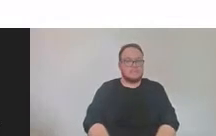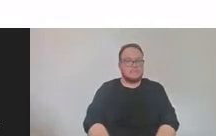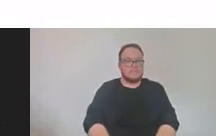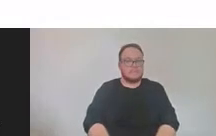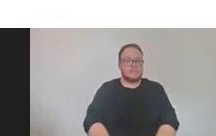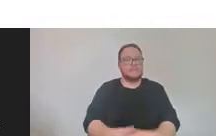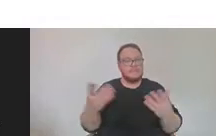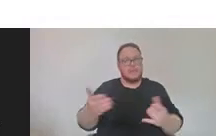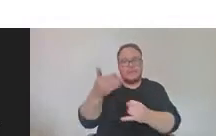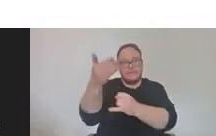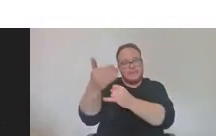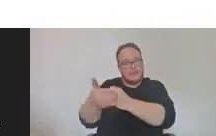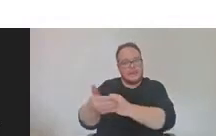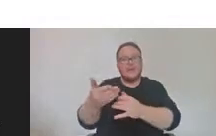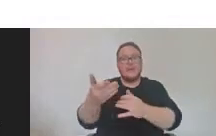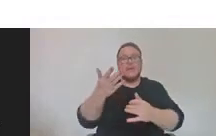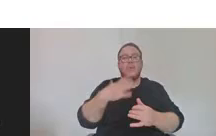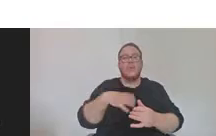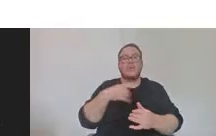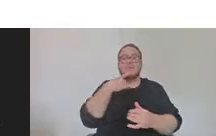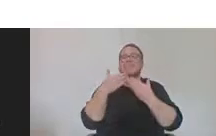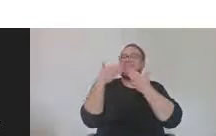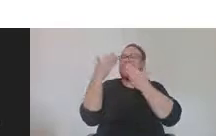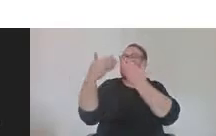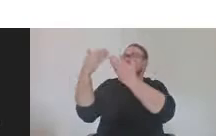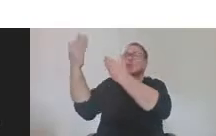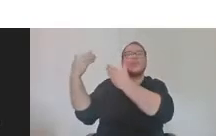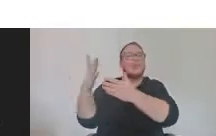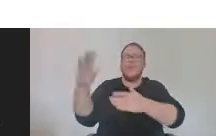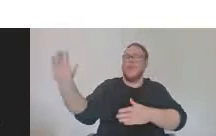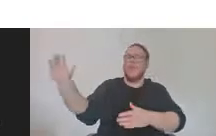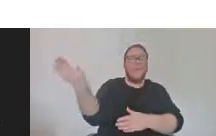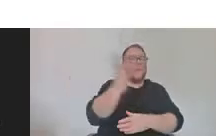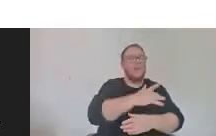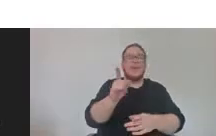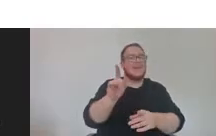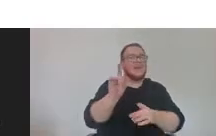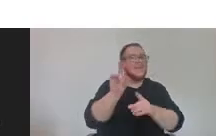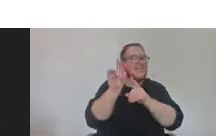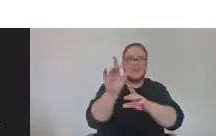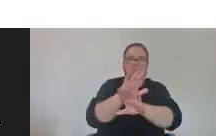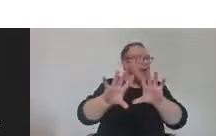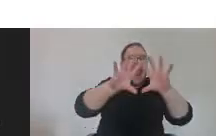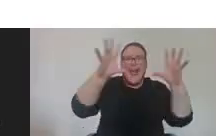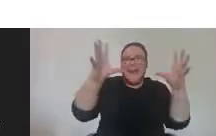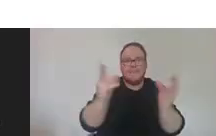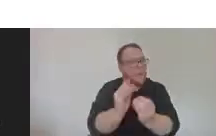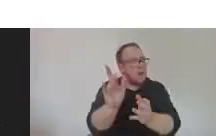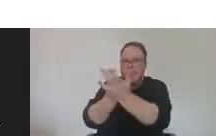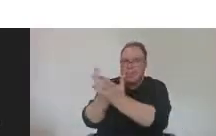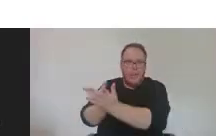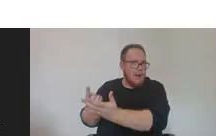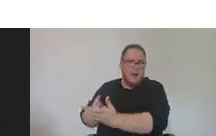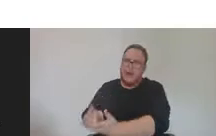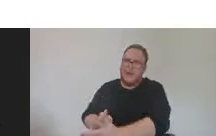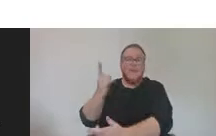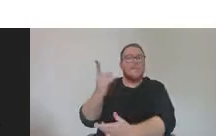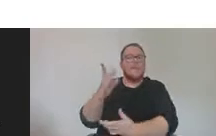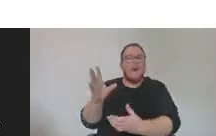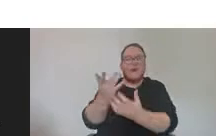And then just finally, these are all the different people, and this isn't extensive by any means, but you can see all the different people that